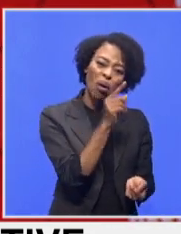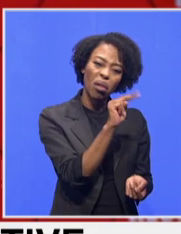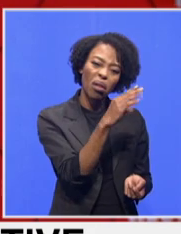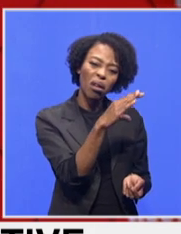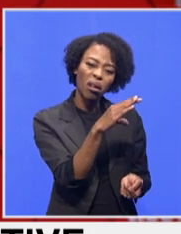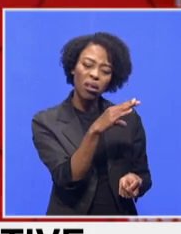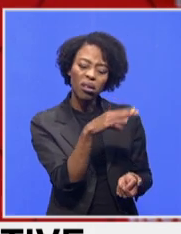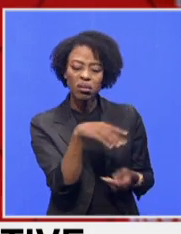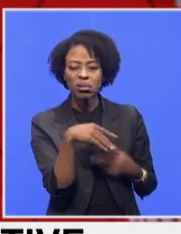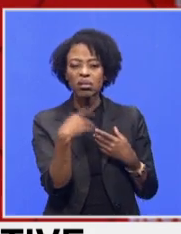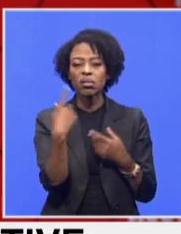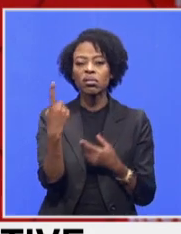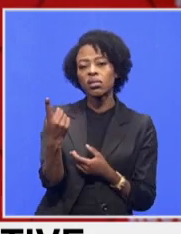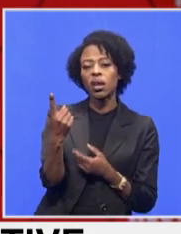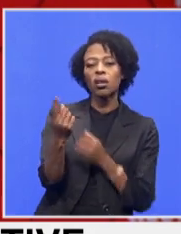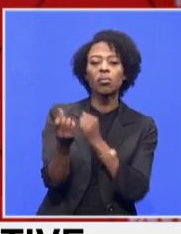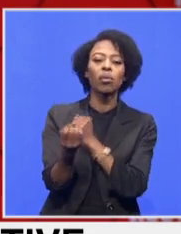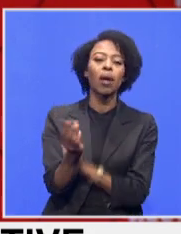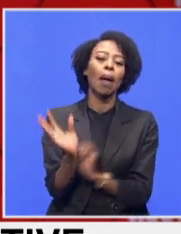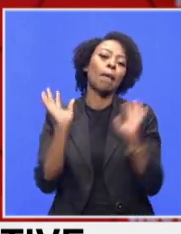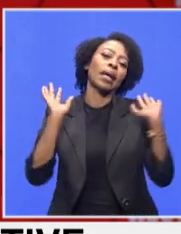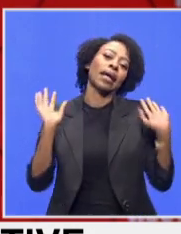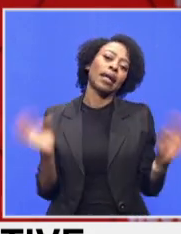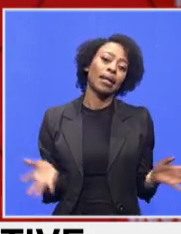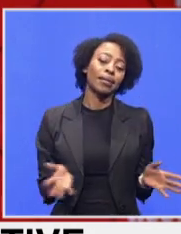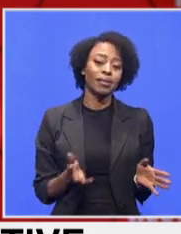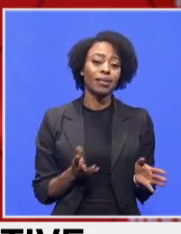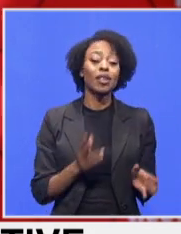Cape, one in Mpumalanga.